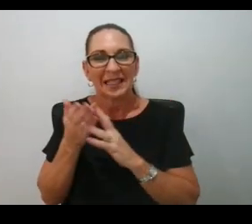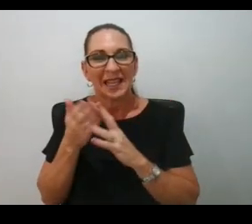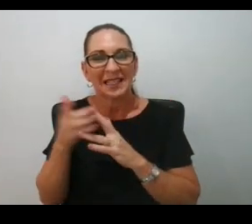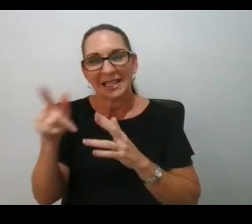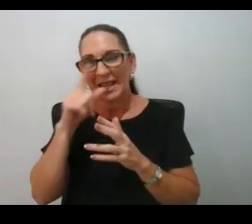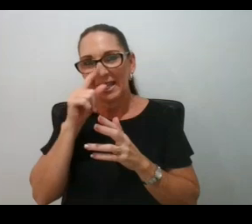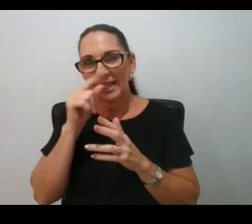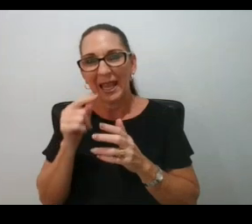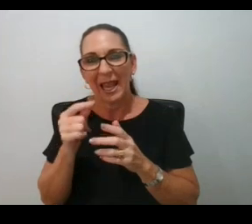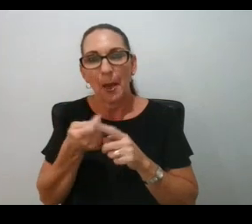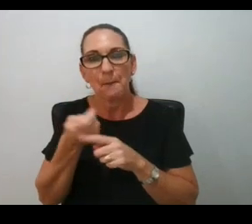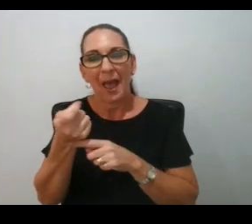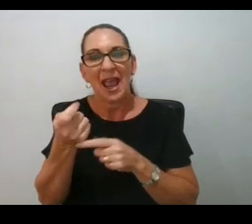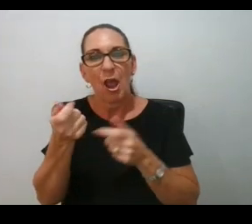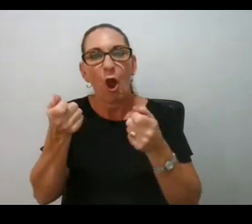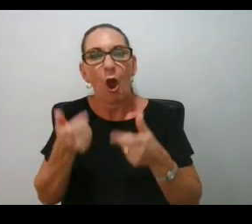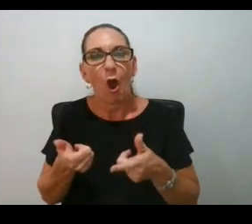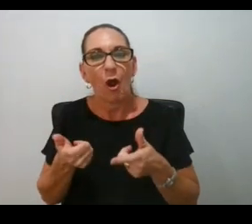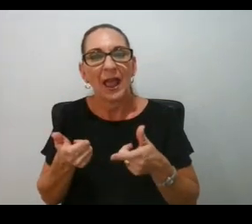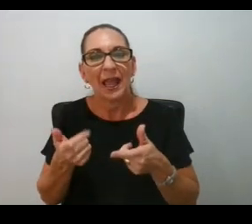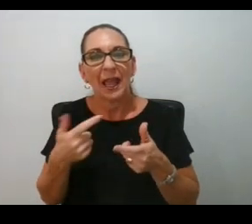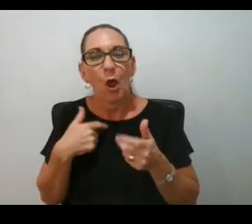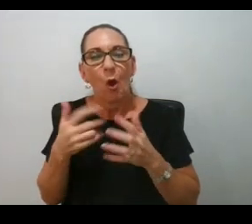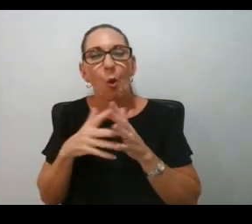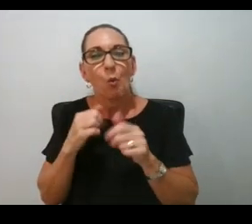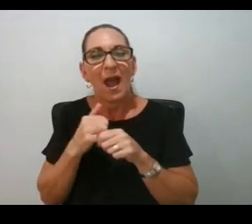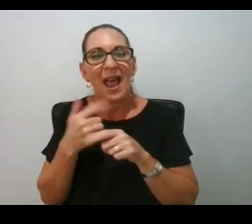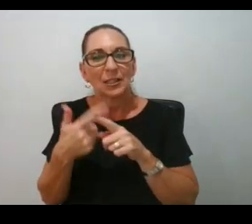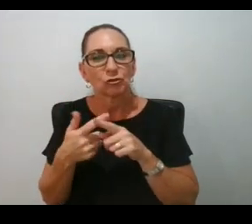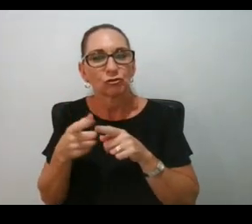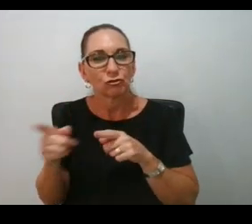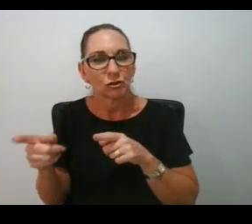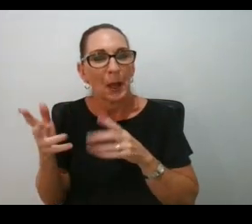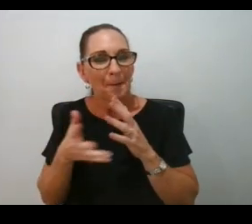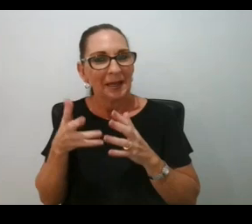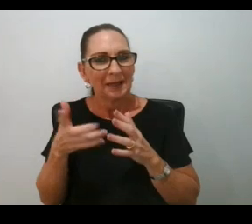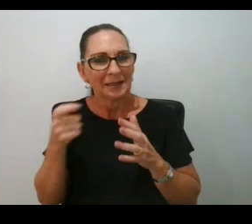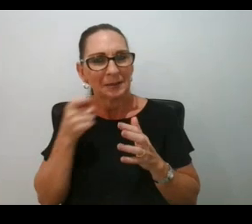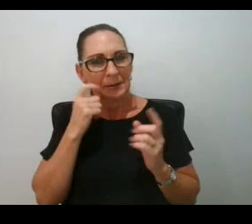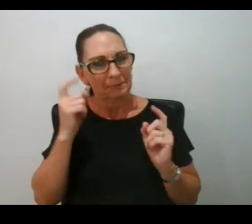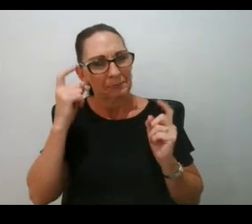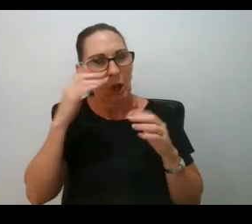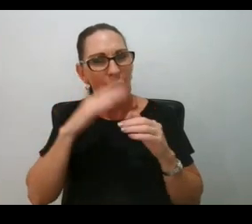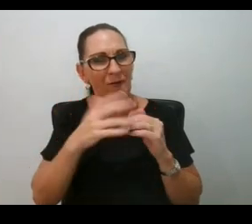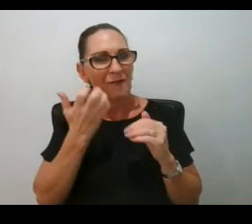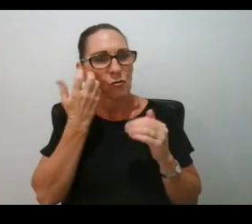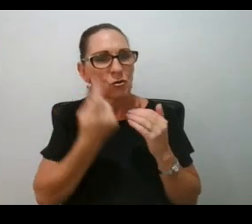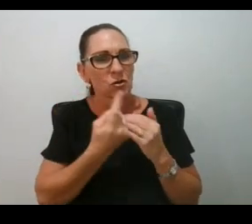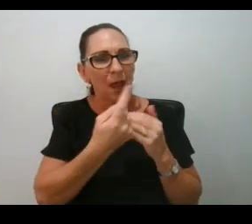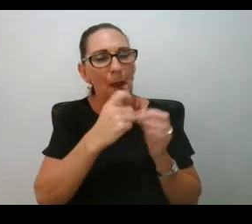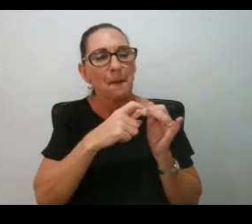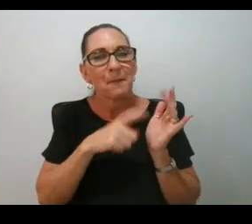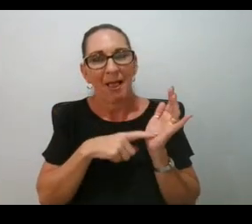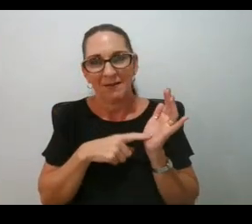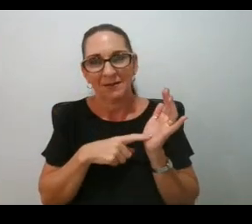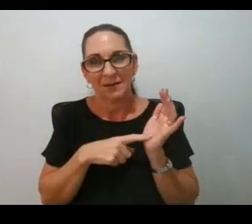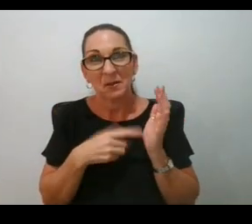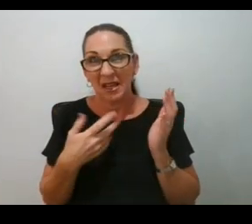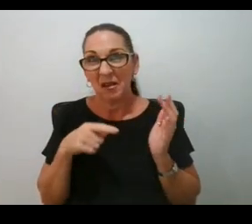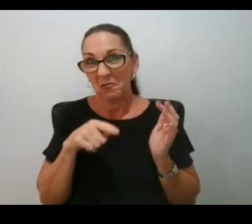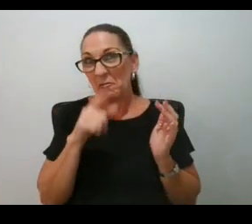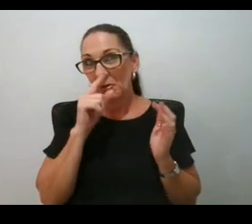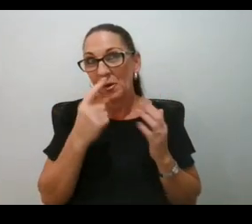they're probably also behind on the council rates, Kiara, which is not great. But this is a typical scenario I think we'd see at Legal